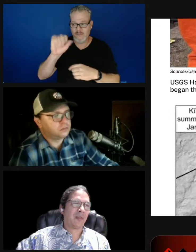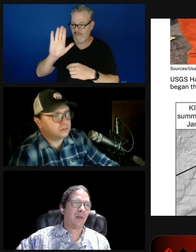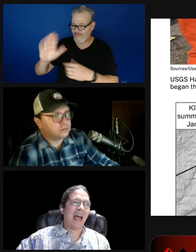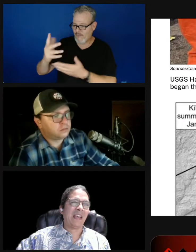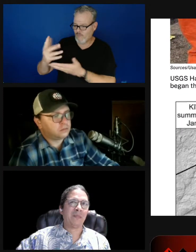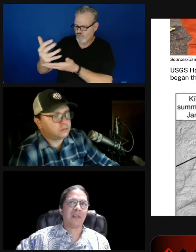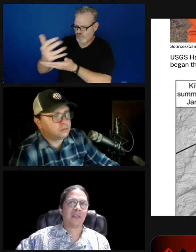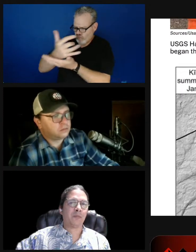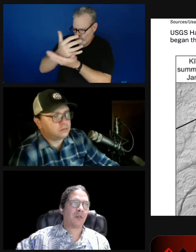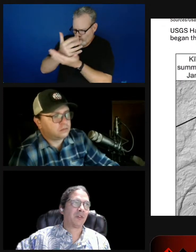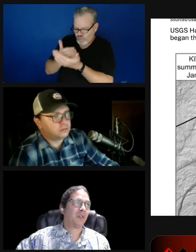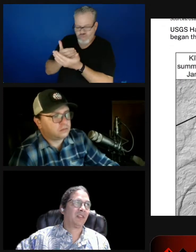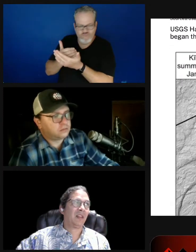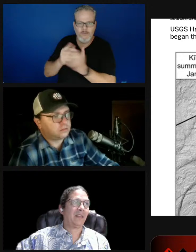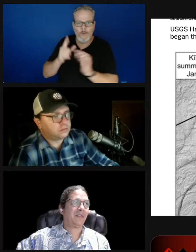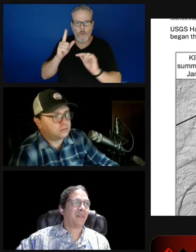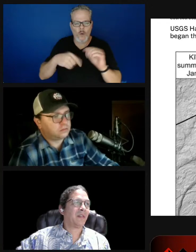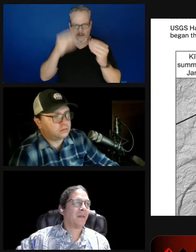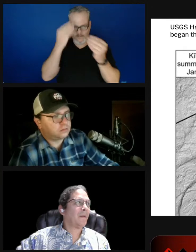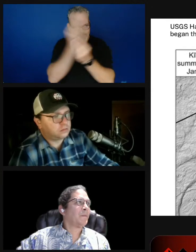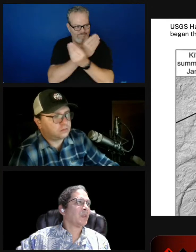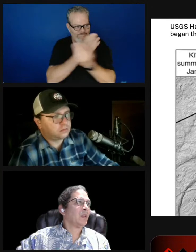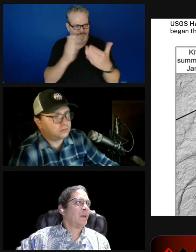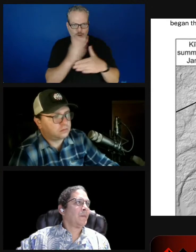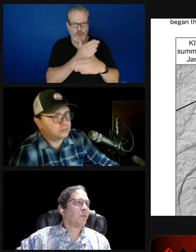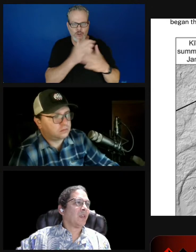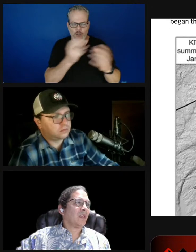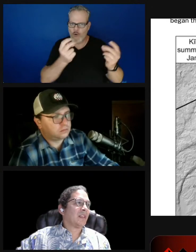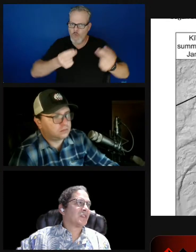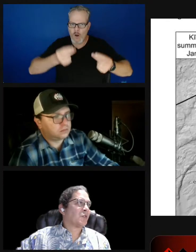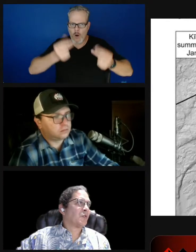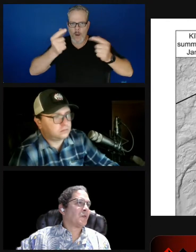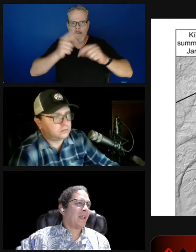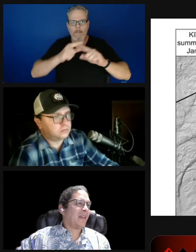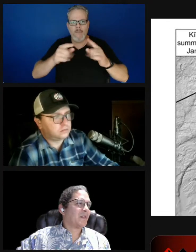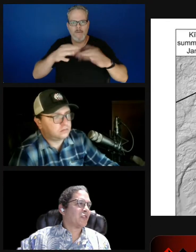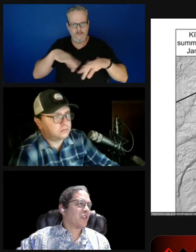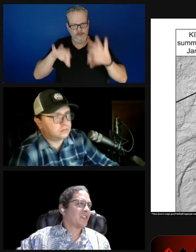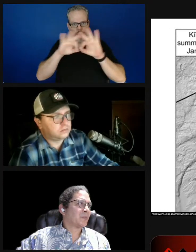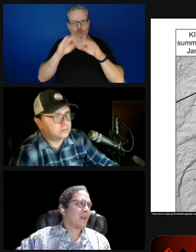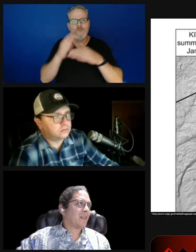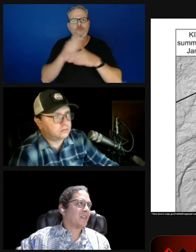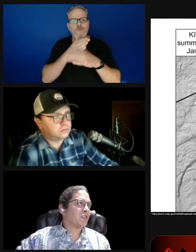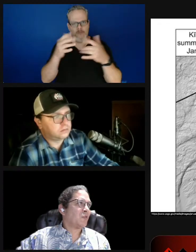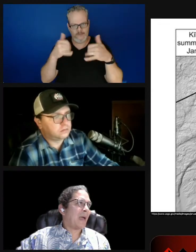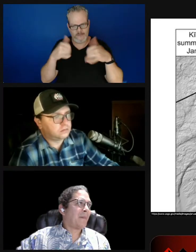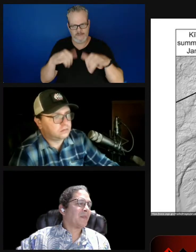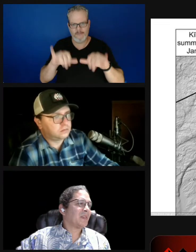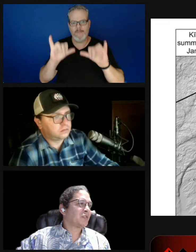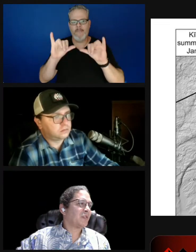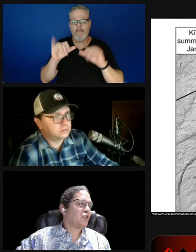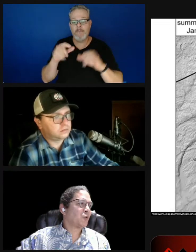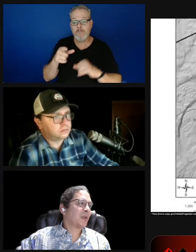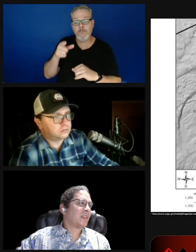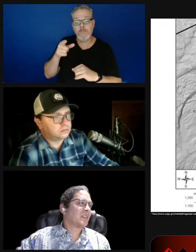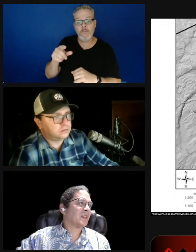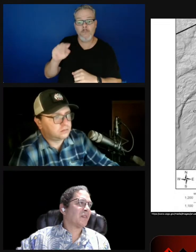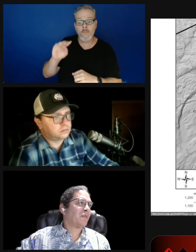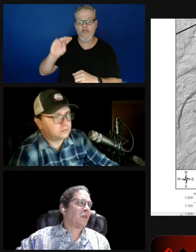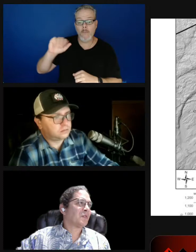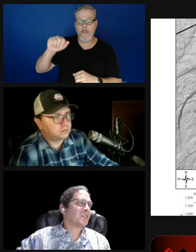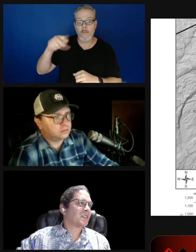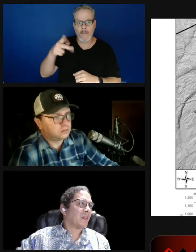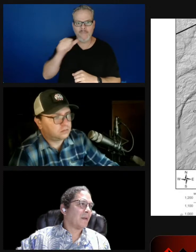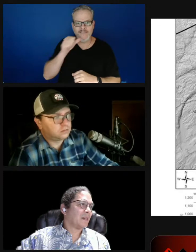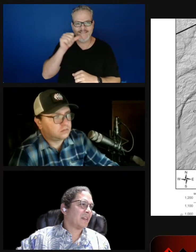important to put out live, but it's important to collect it live. And so, yeah, the USGS has put out this new map yesterday showing the extent